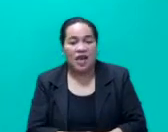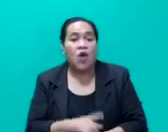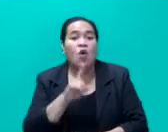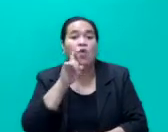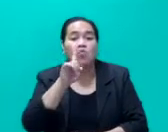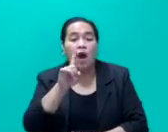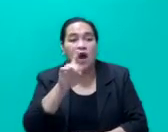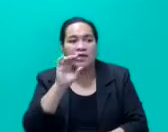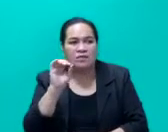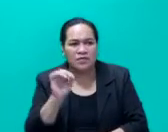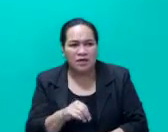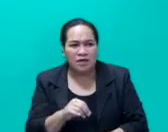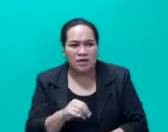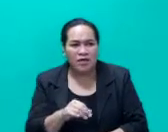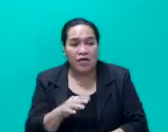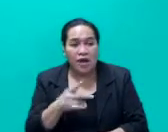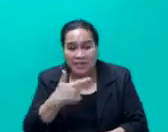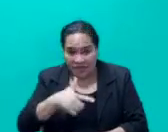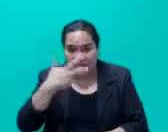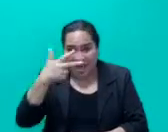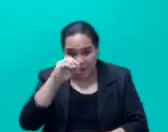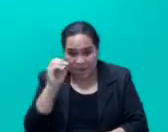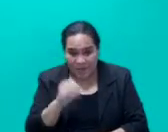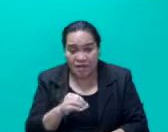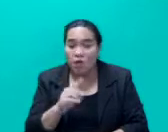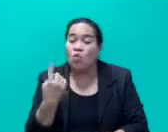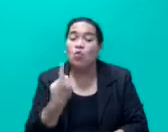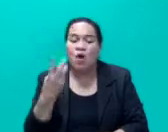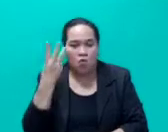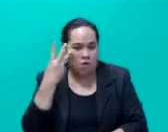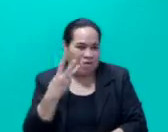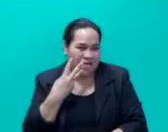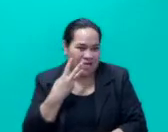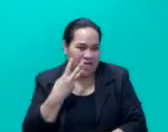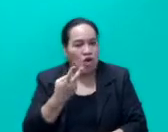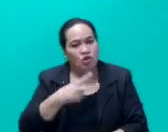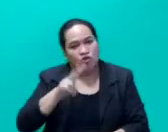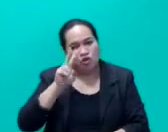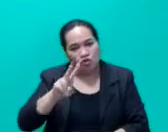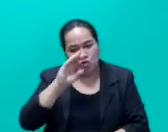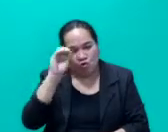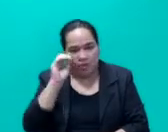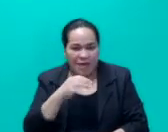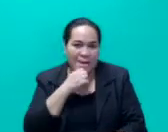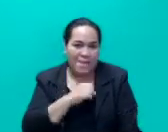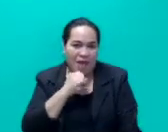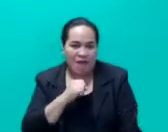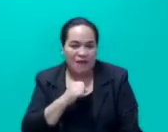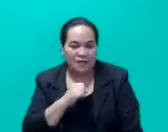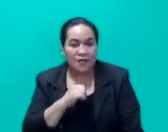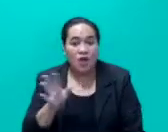from unknown location. 78% of callers were women, and 22% were men. Of the total